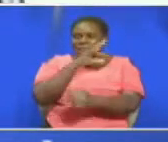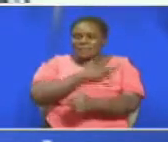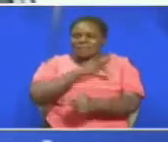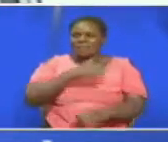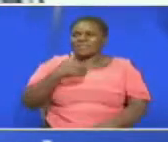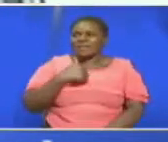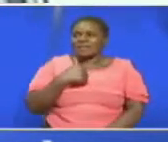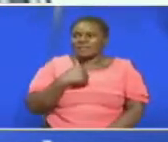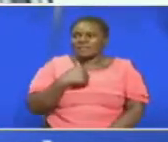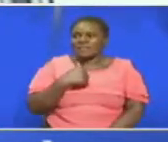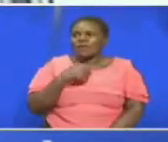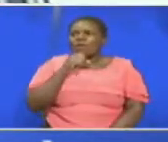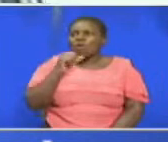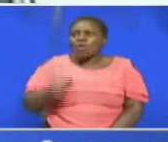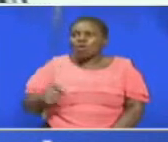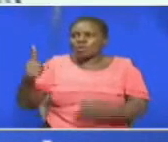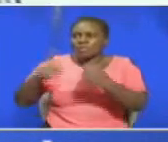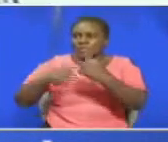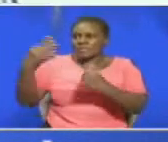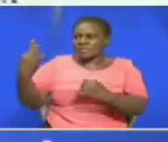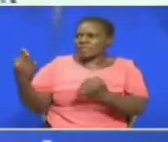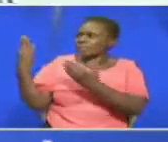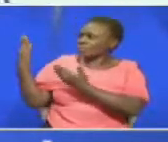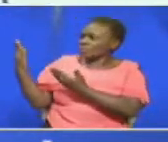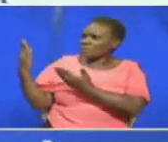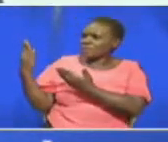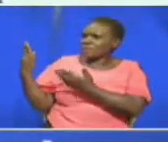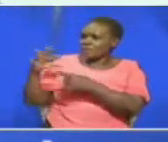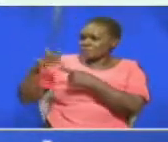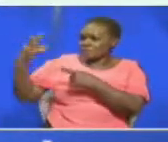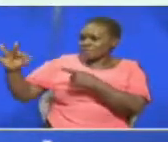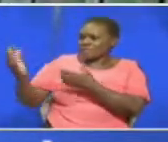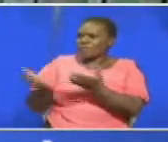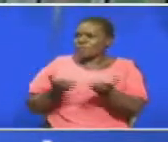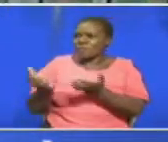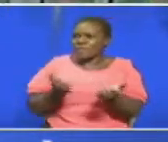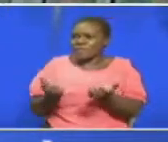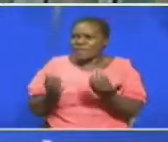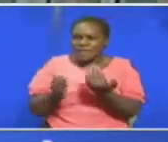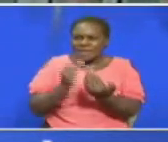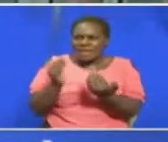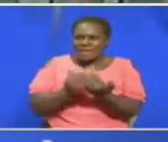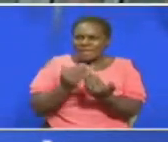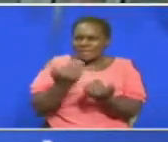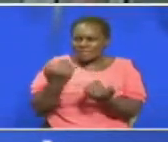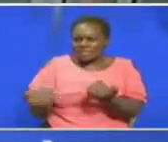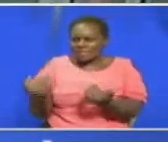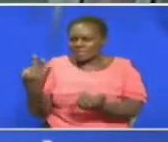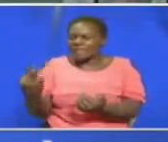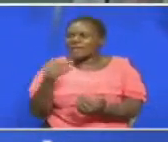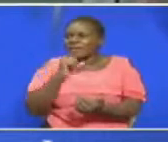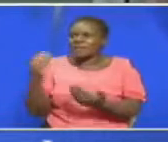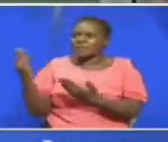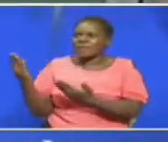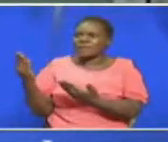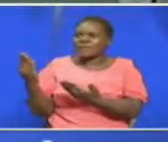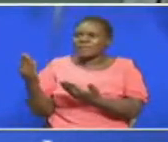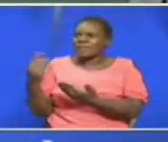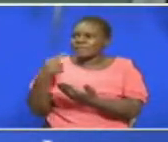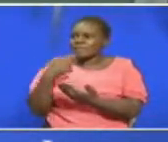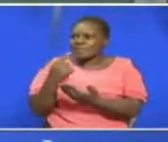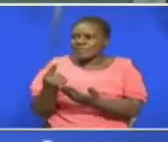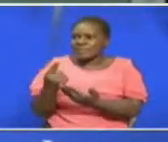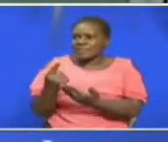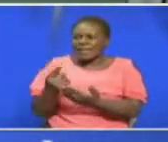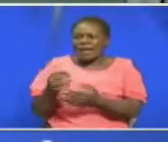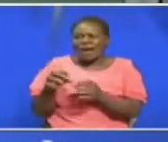sana. 63-year-old Lucy Masai, a vegetable seller, has taken care of her 3 grandchildren, and she says it has